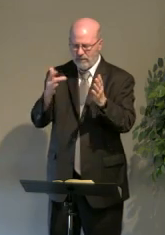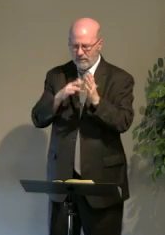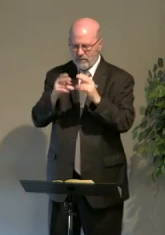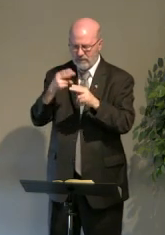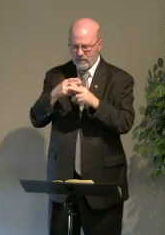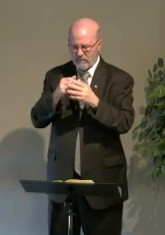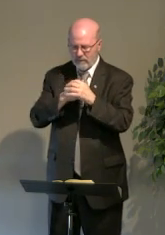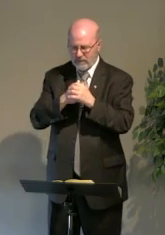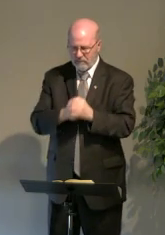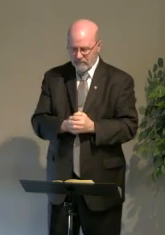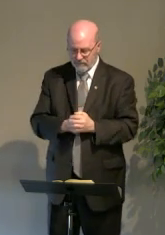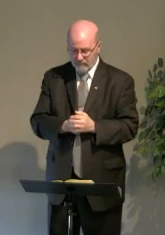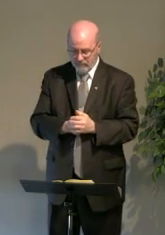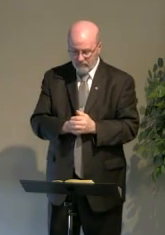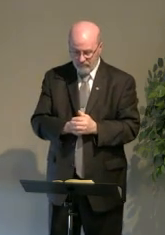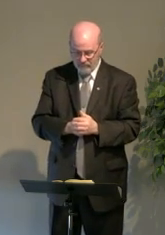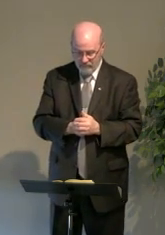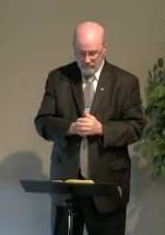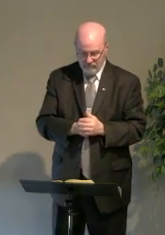Jesus' name. Amen.